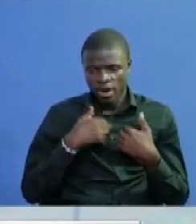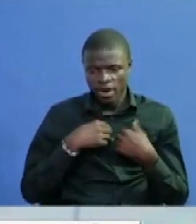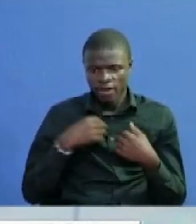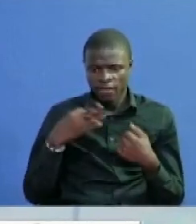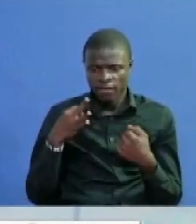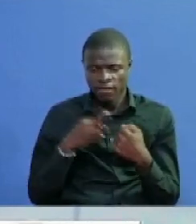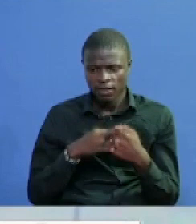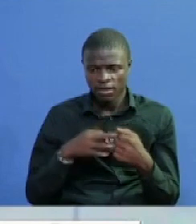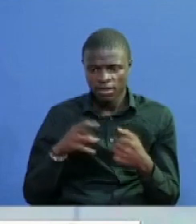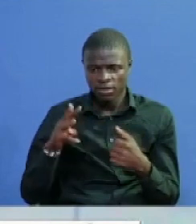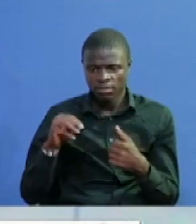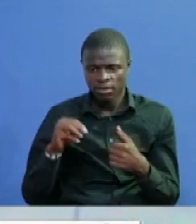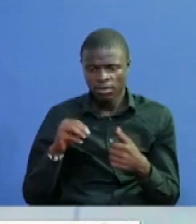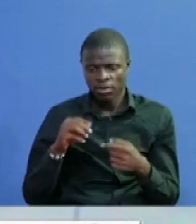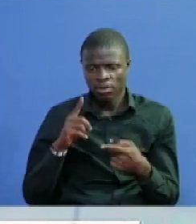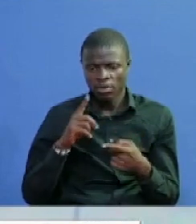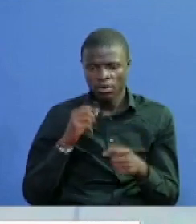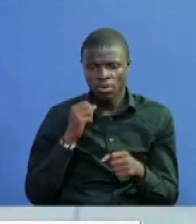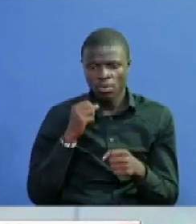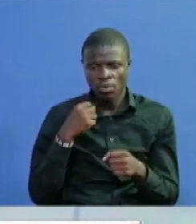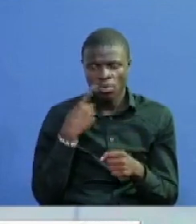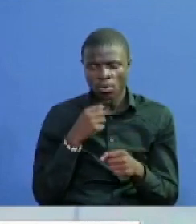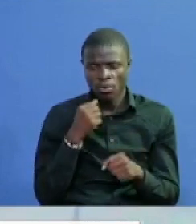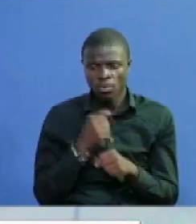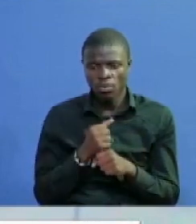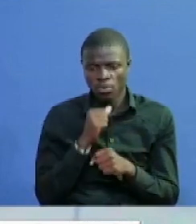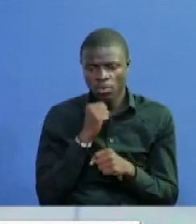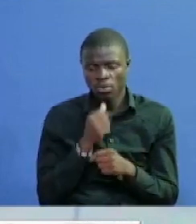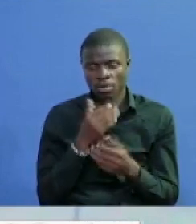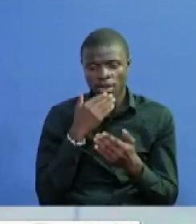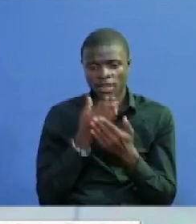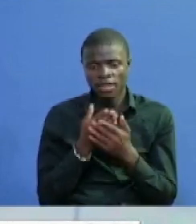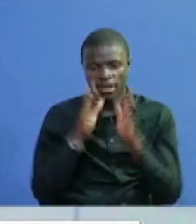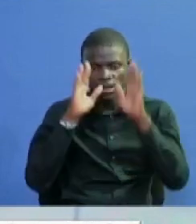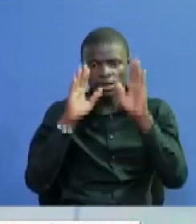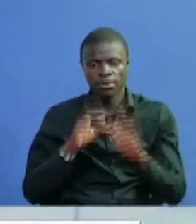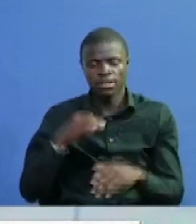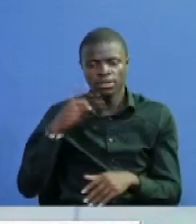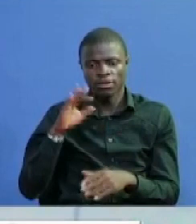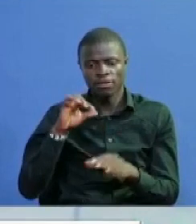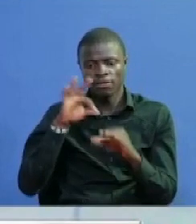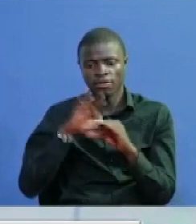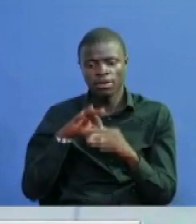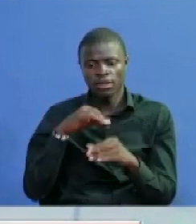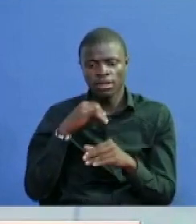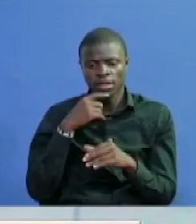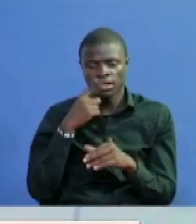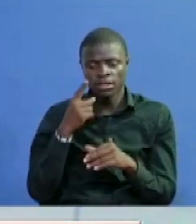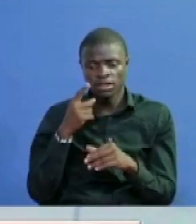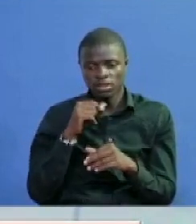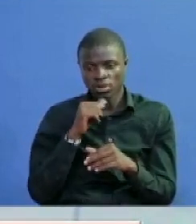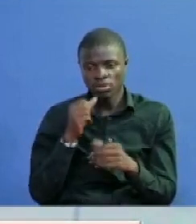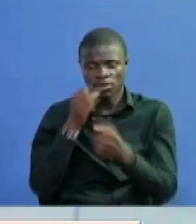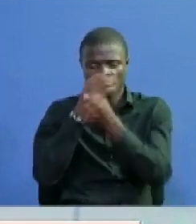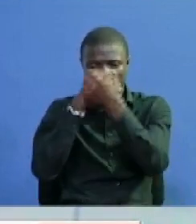do not appreciate the importance of going to cast your vote, then that is not free and fair elections. All right. And that is